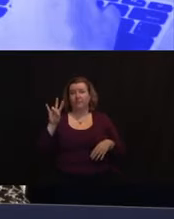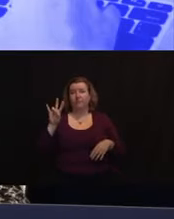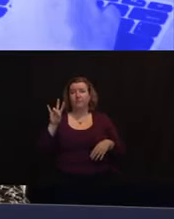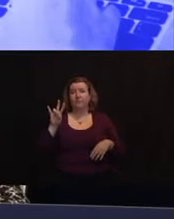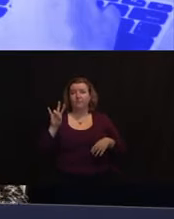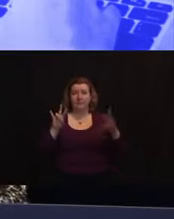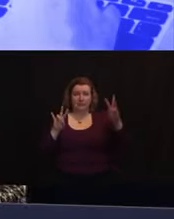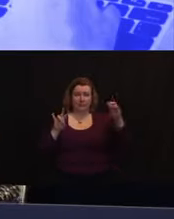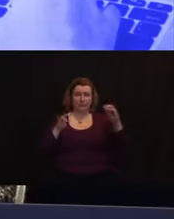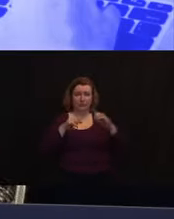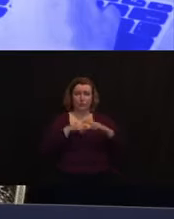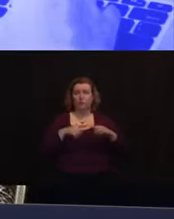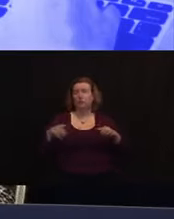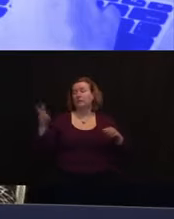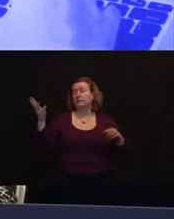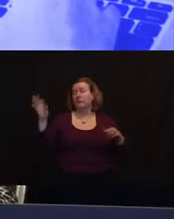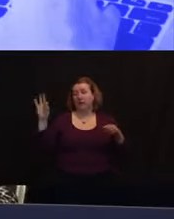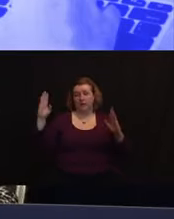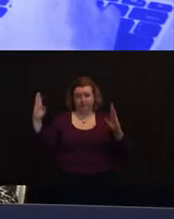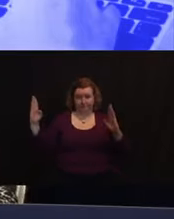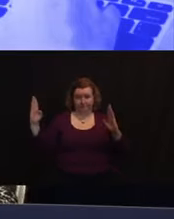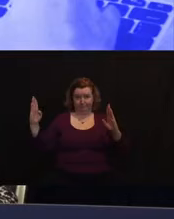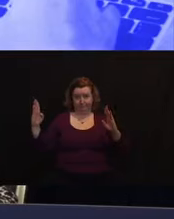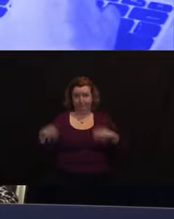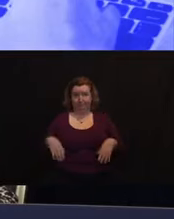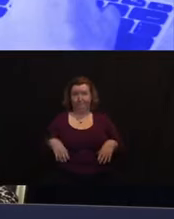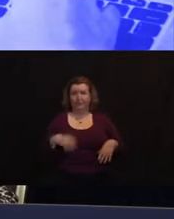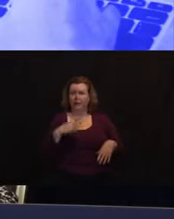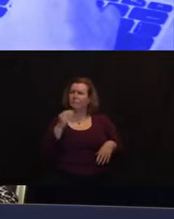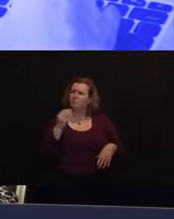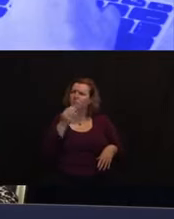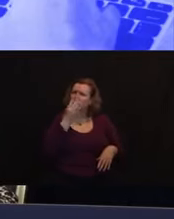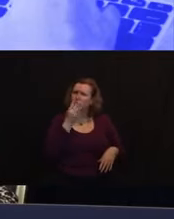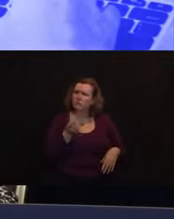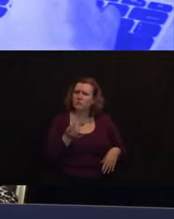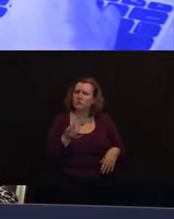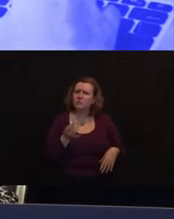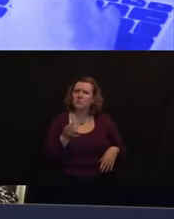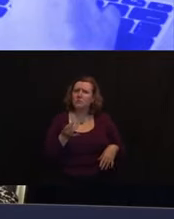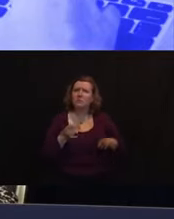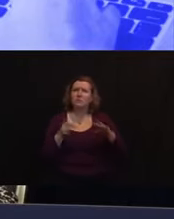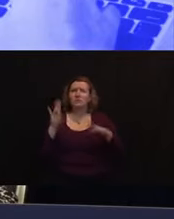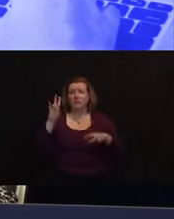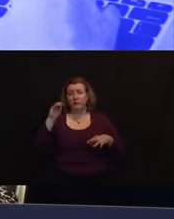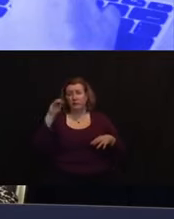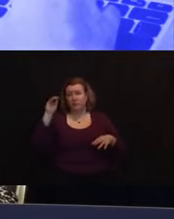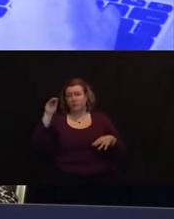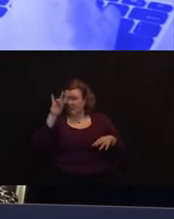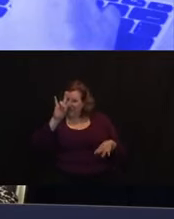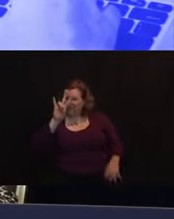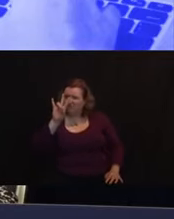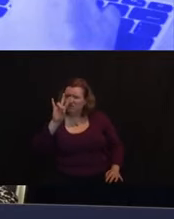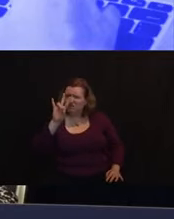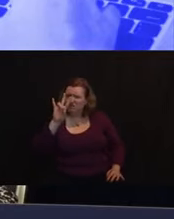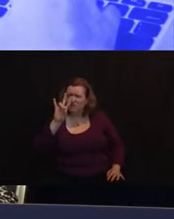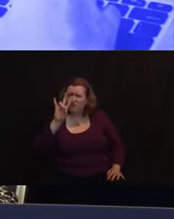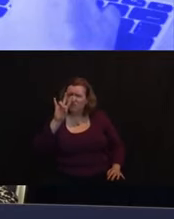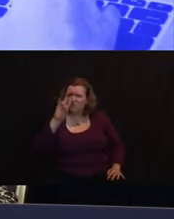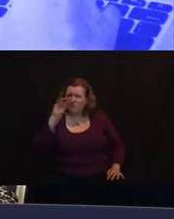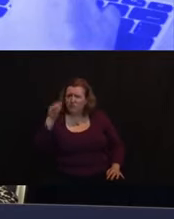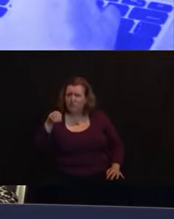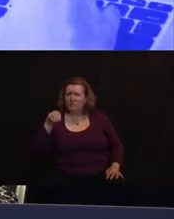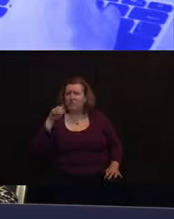60 to 69. And interestingly, 7% those 70